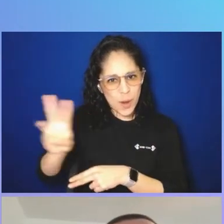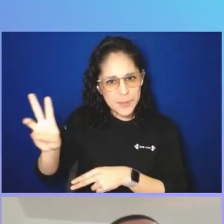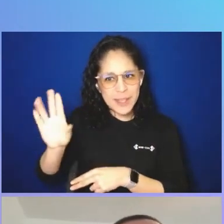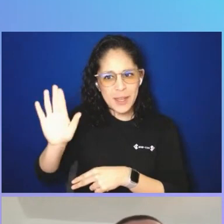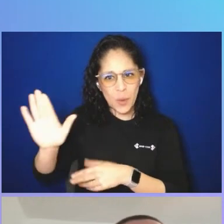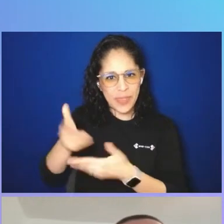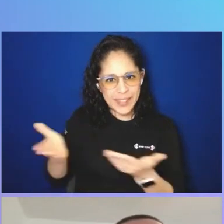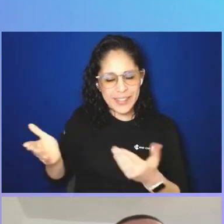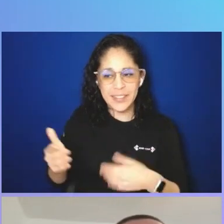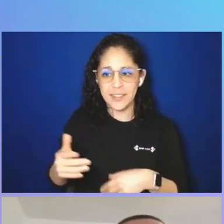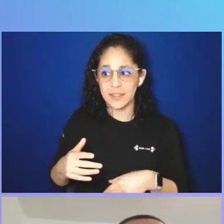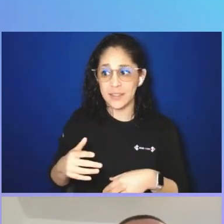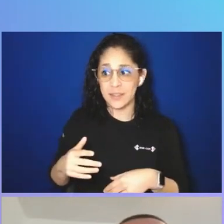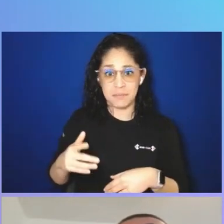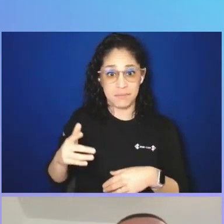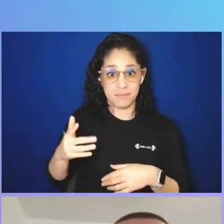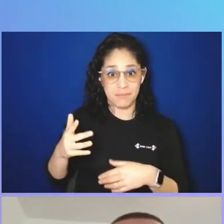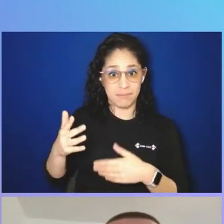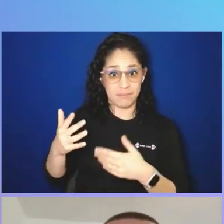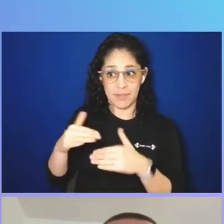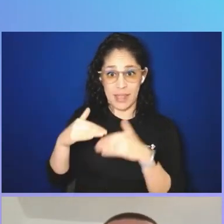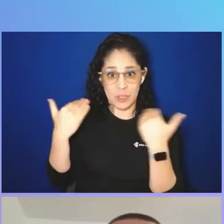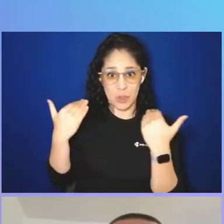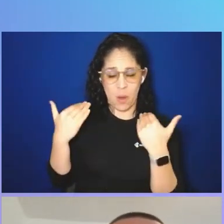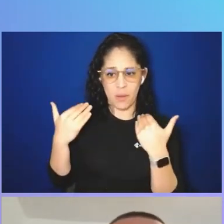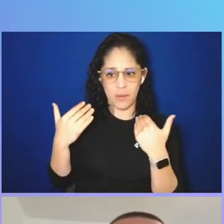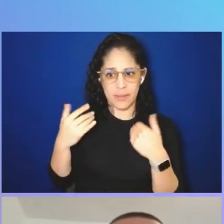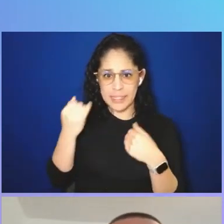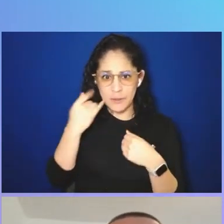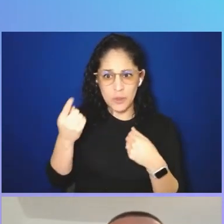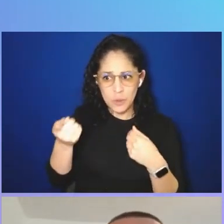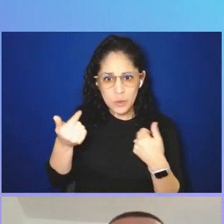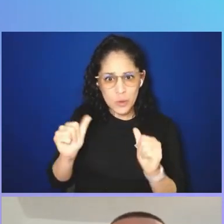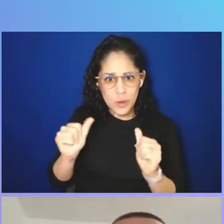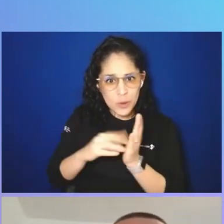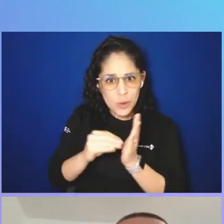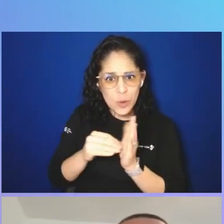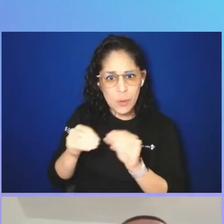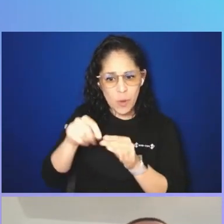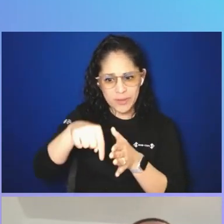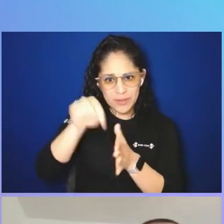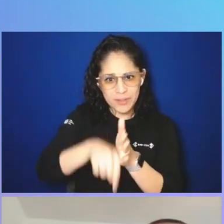seeking to know them that intimately is super creepy and probably